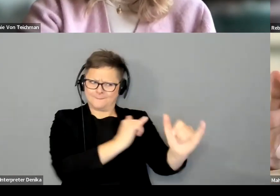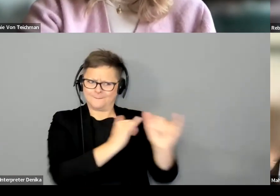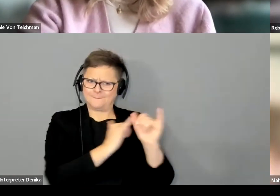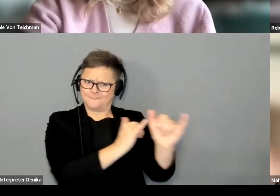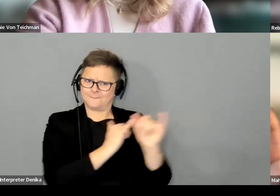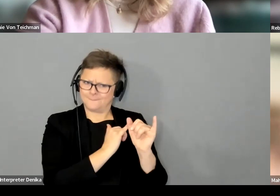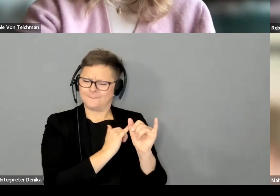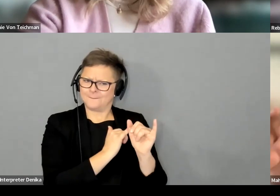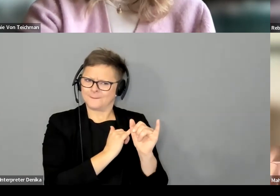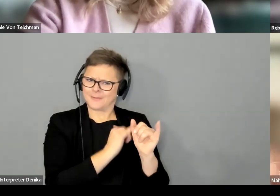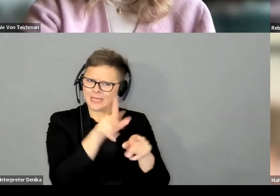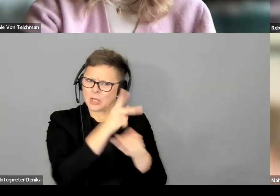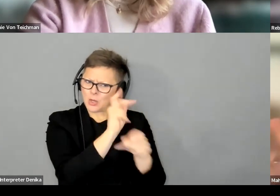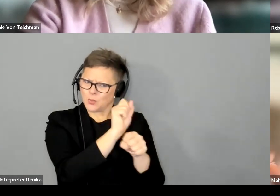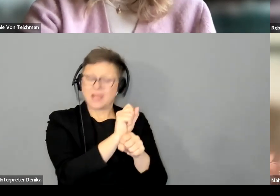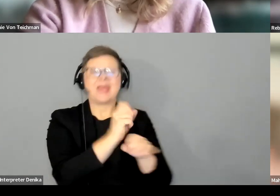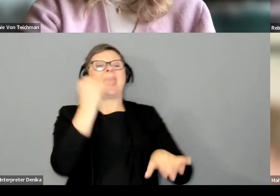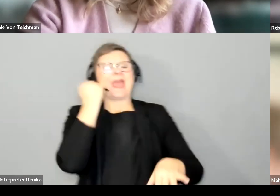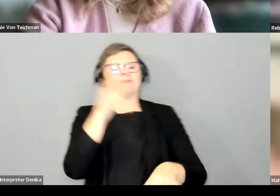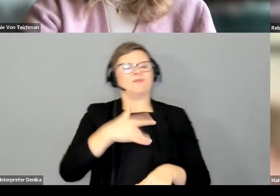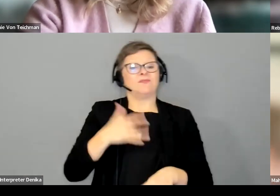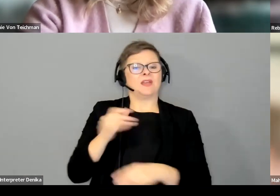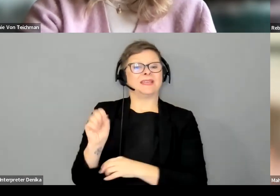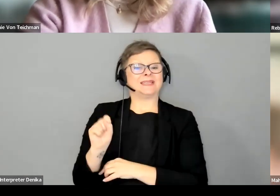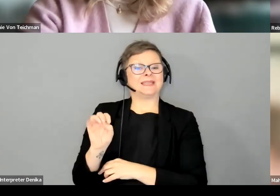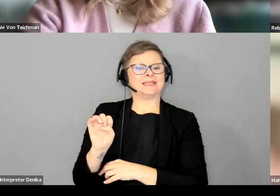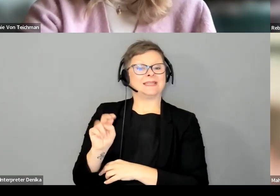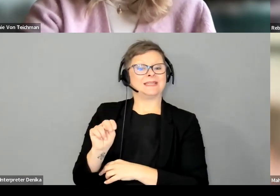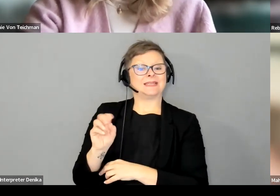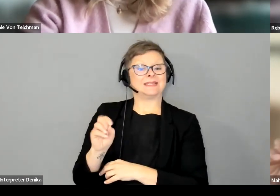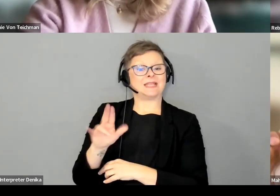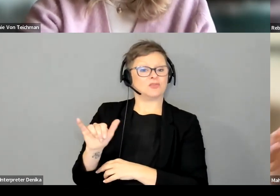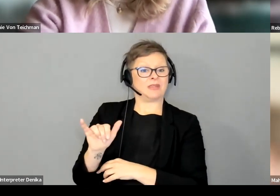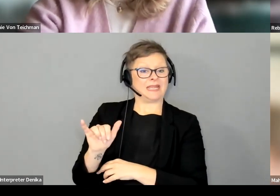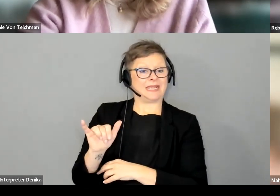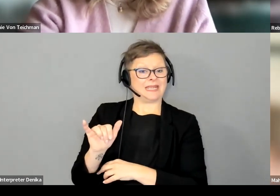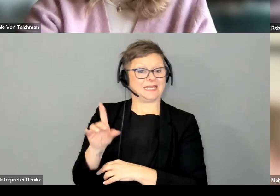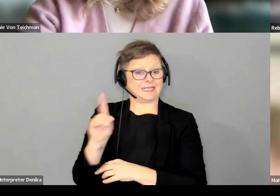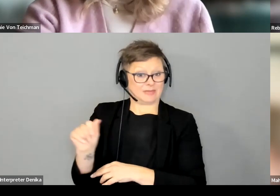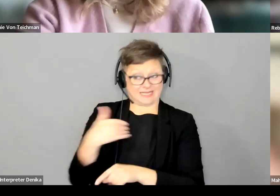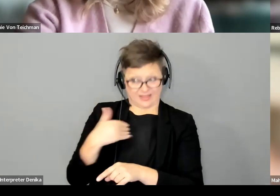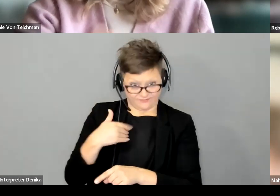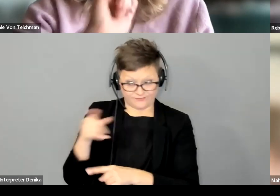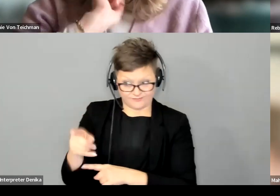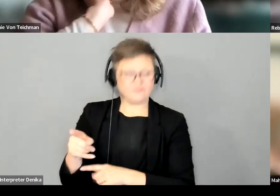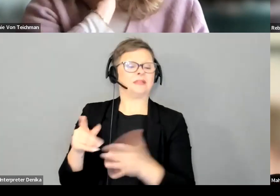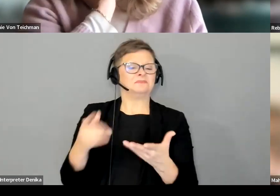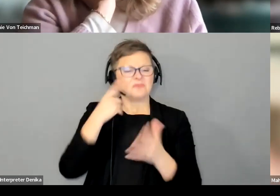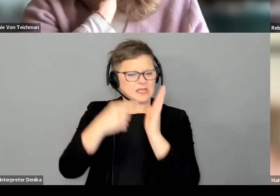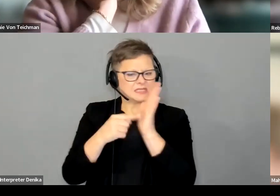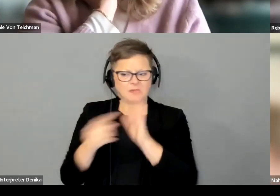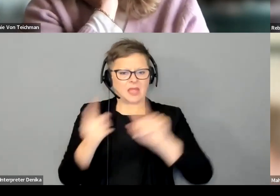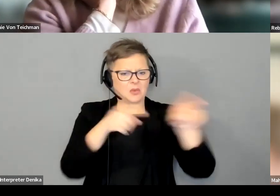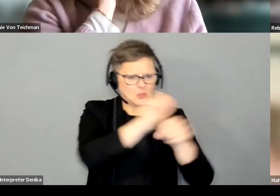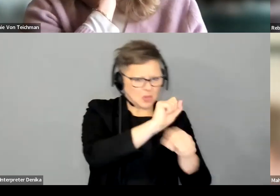If we imagine a person with sensory disabilities in the workplace, that individual, as do